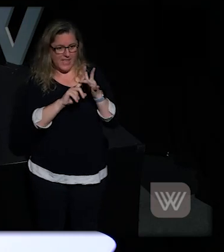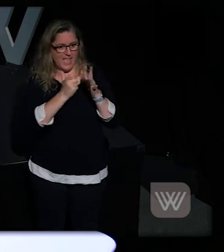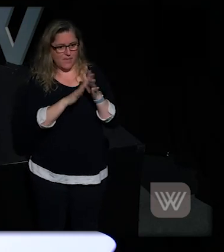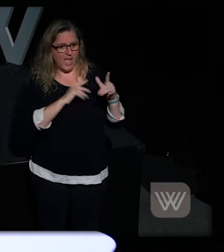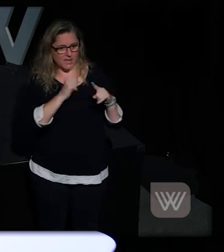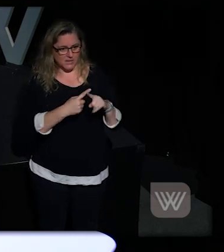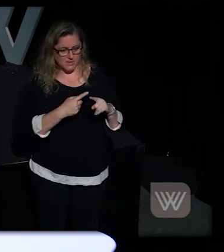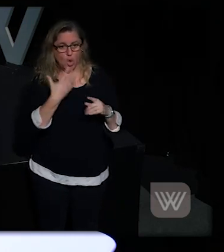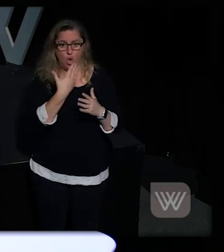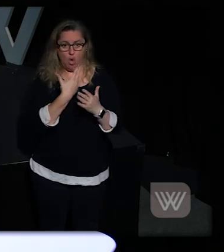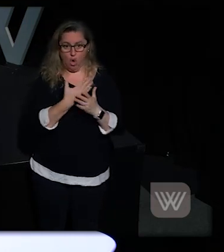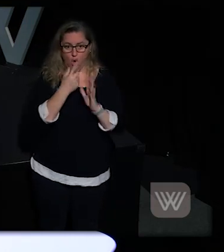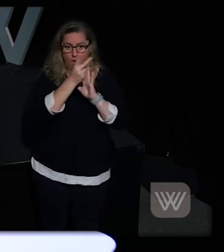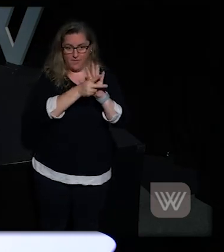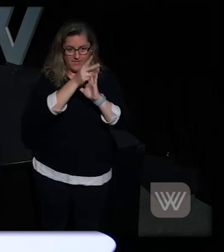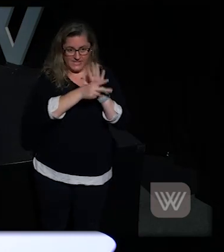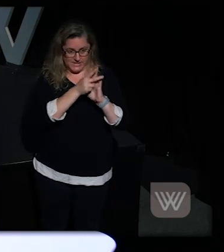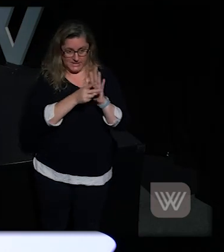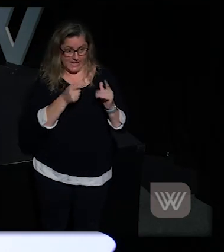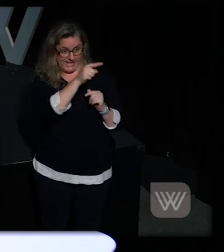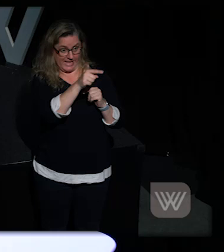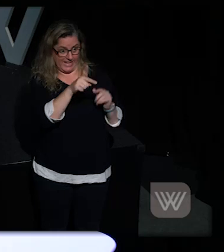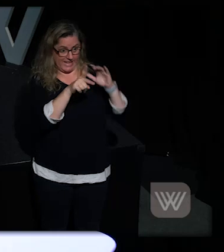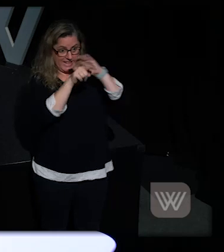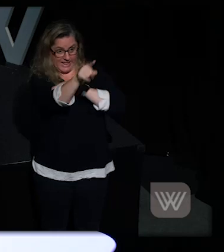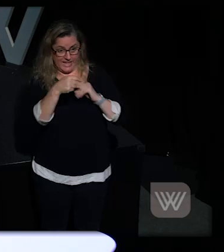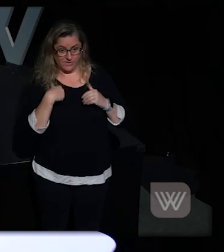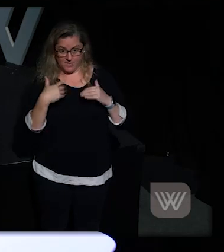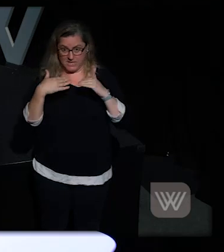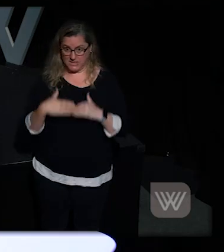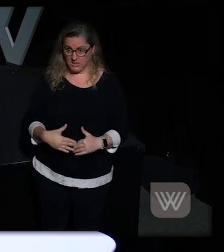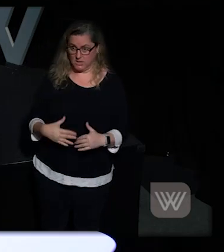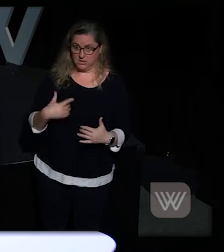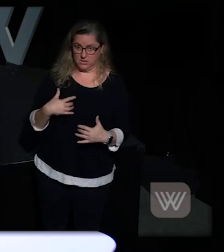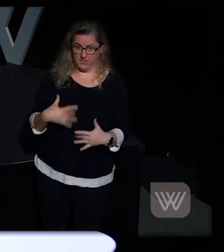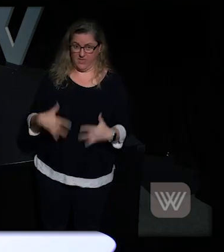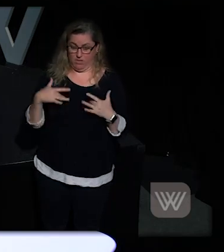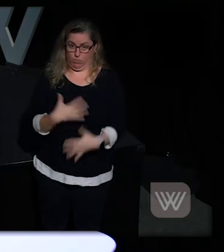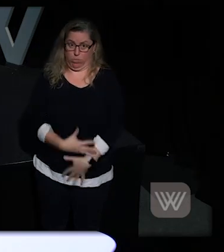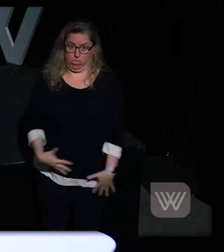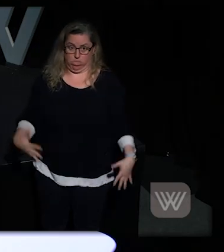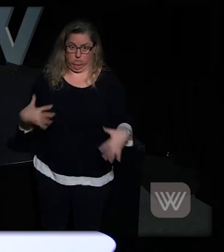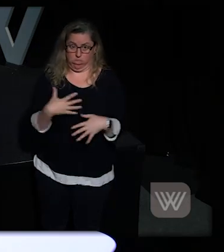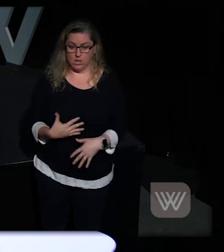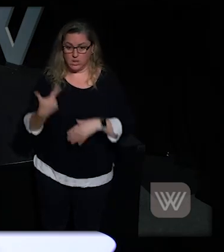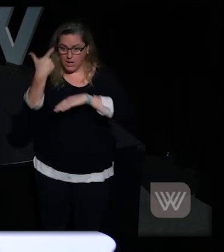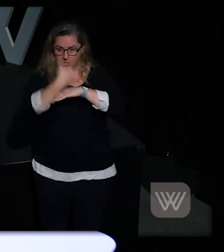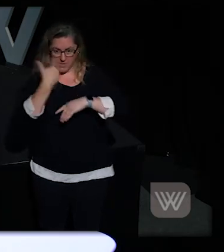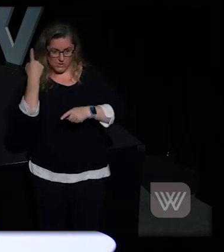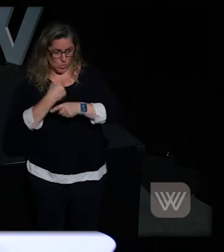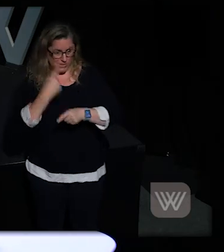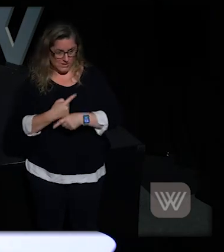and he leaves and then I'm kind of sitting on the stage completely nauseated and the cameraman's trying to talk to me and